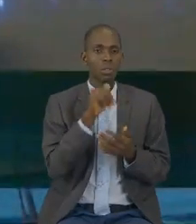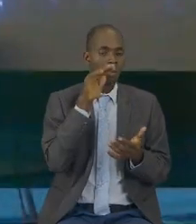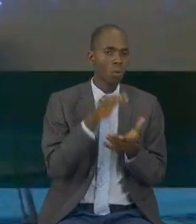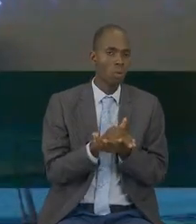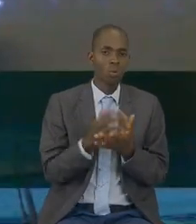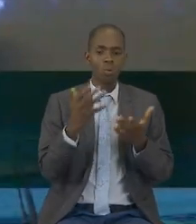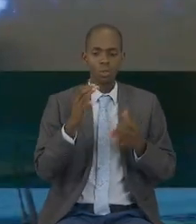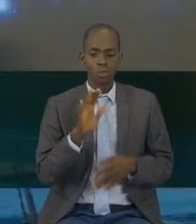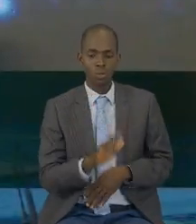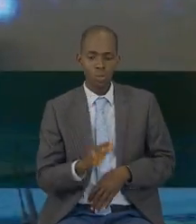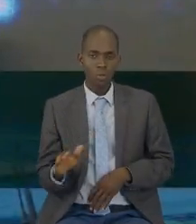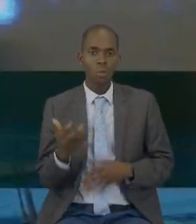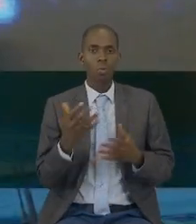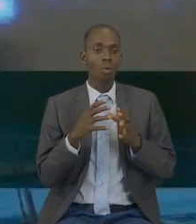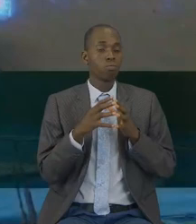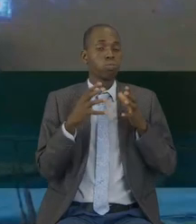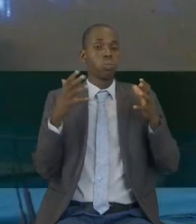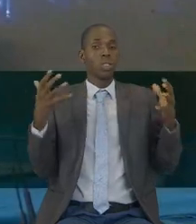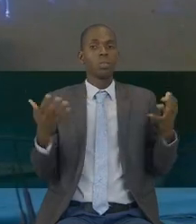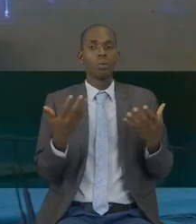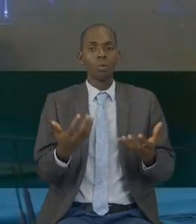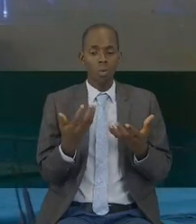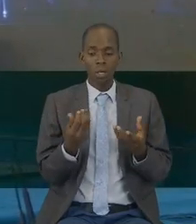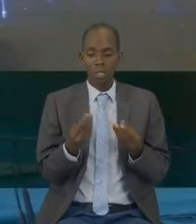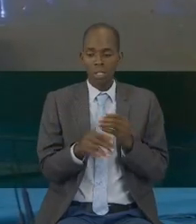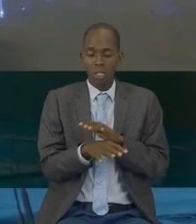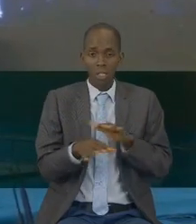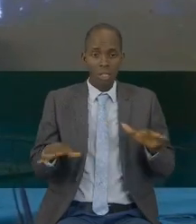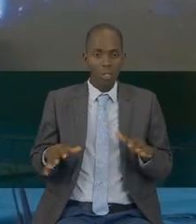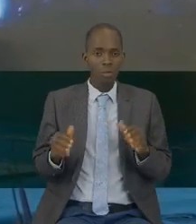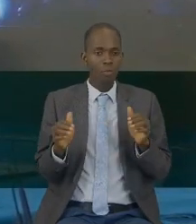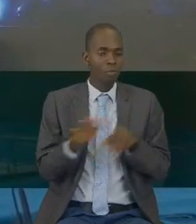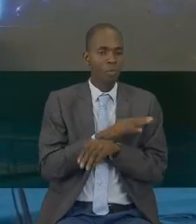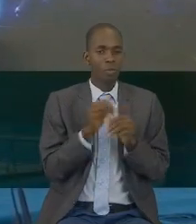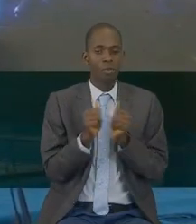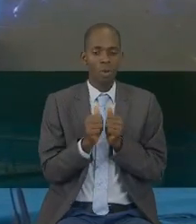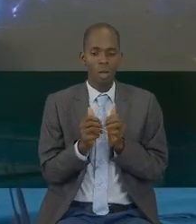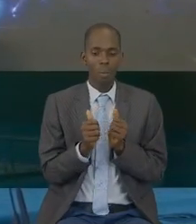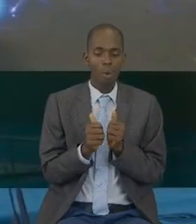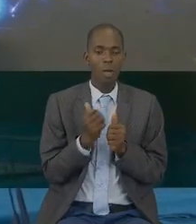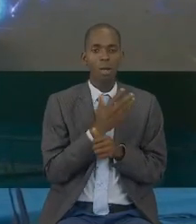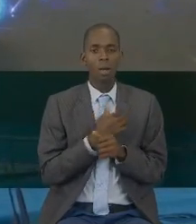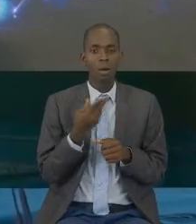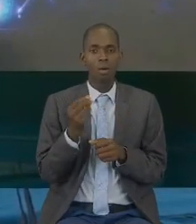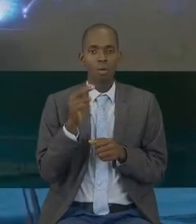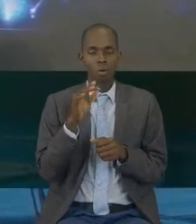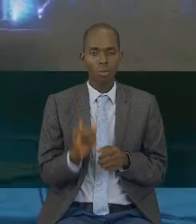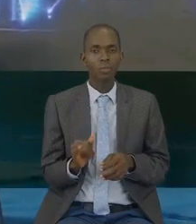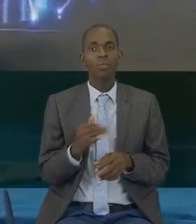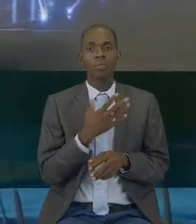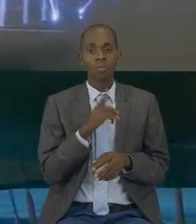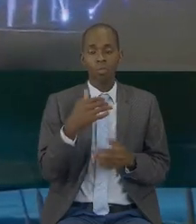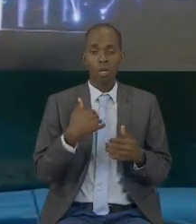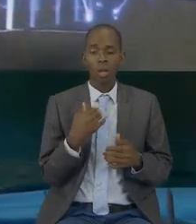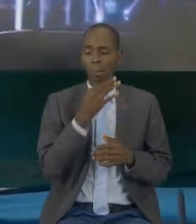children, you want abundance, you want a land flowing with milk and honey. And that's why you've been fasting, but now you don't